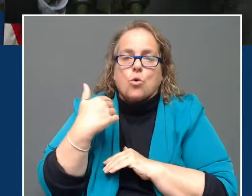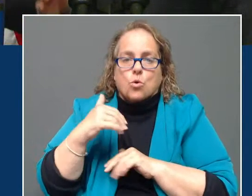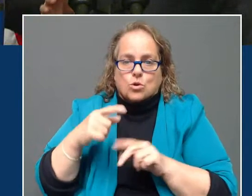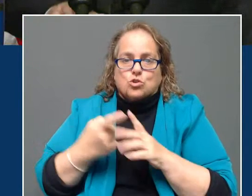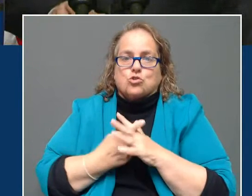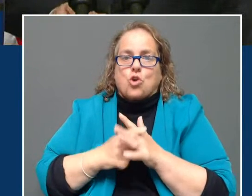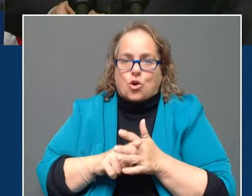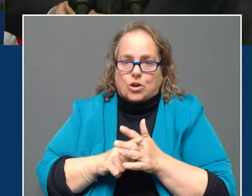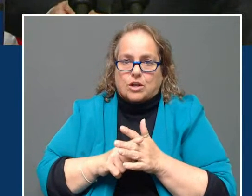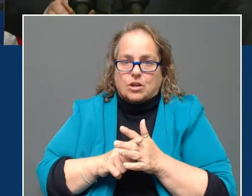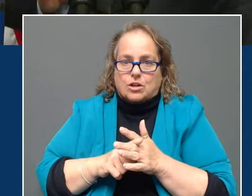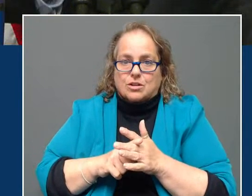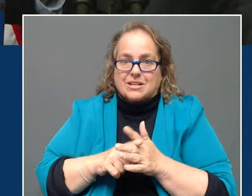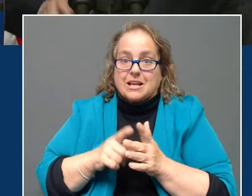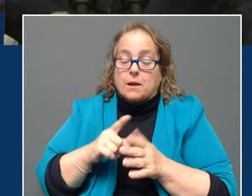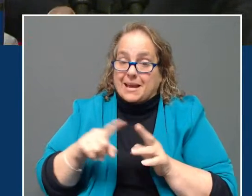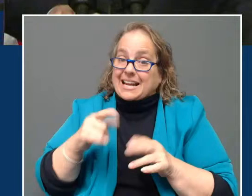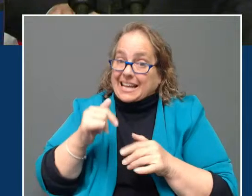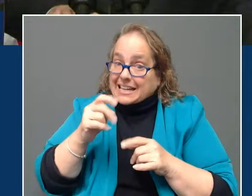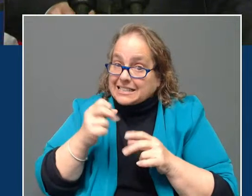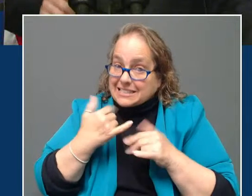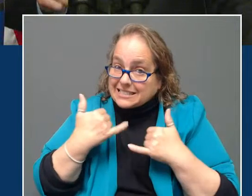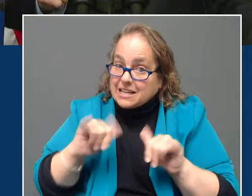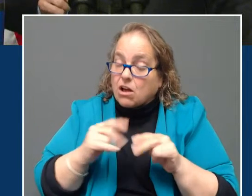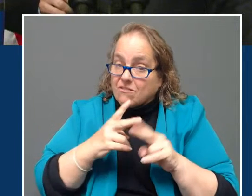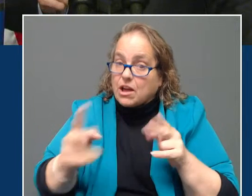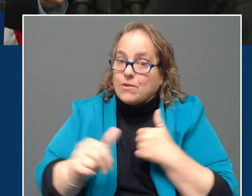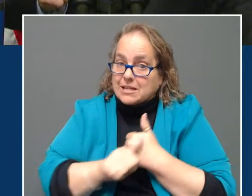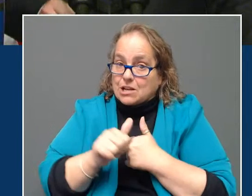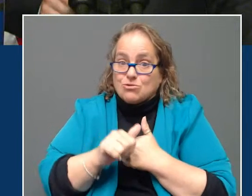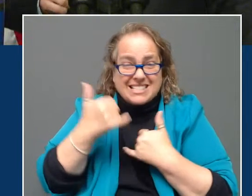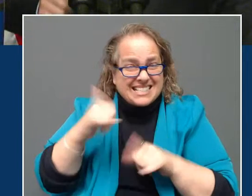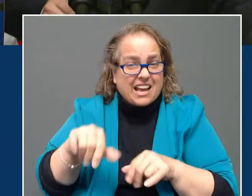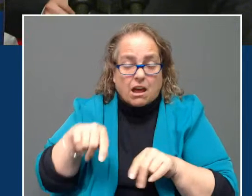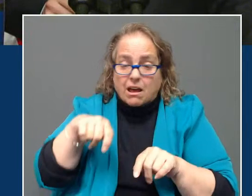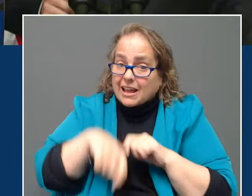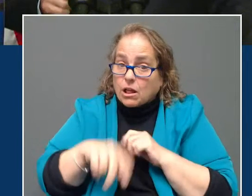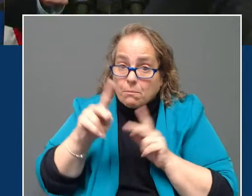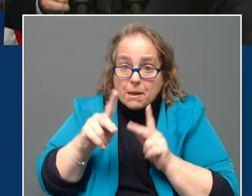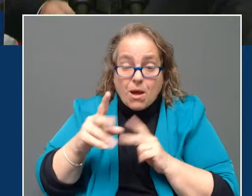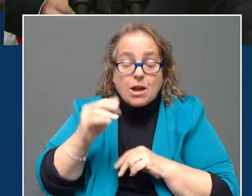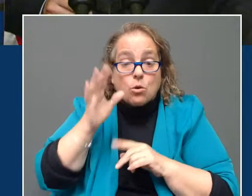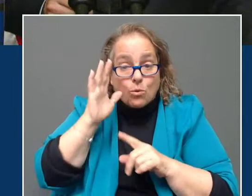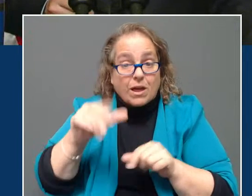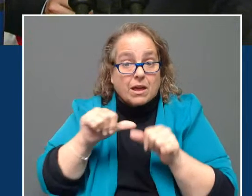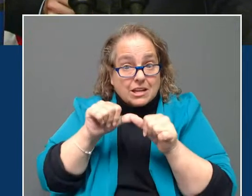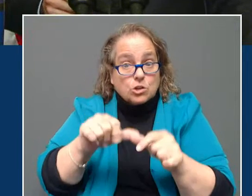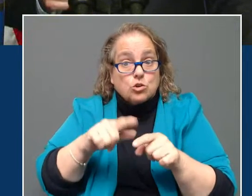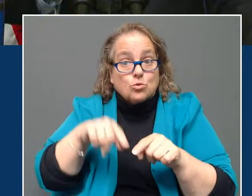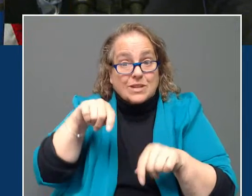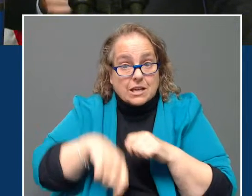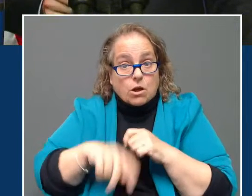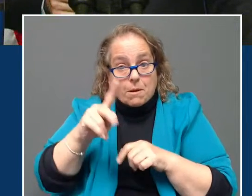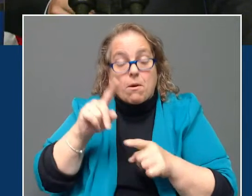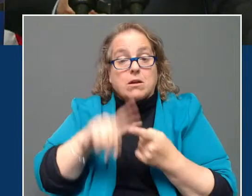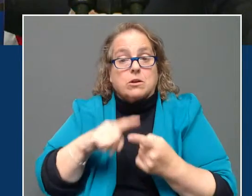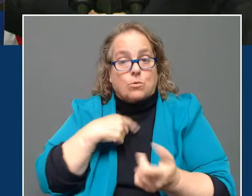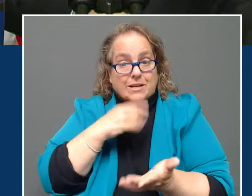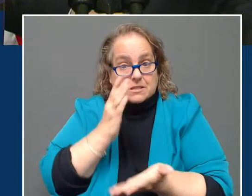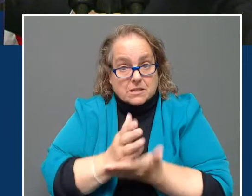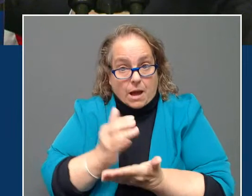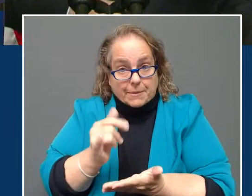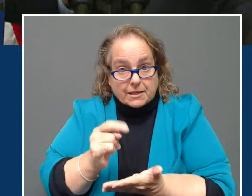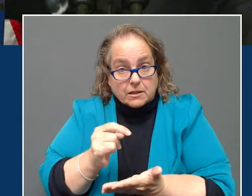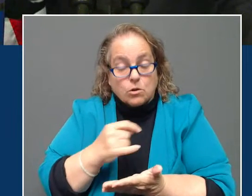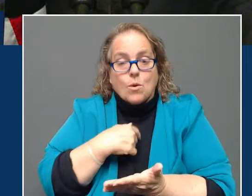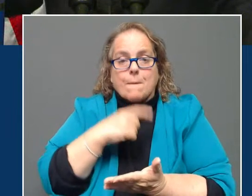This thing is still dangerous. It's still killing people, and it's going to continue to kill people until we stop it. We have to get enough